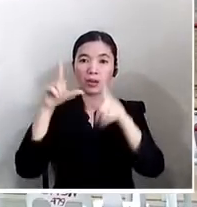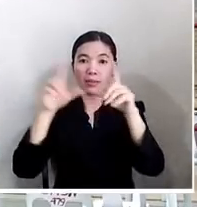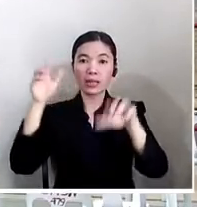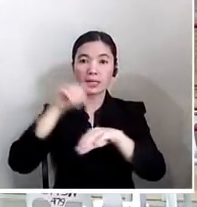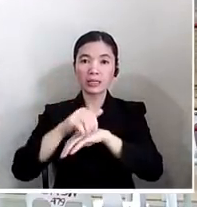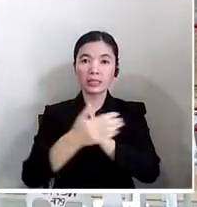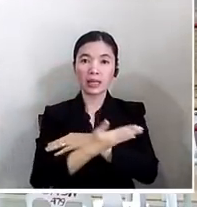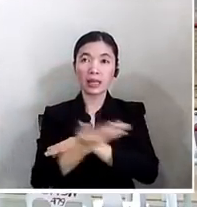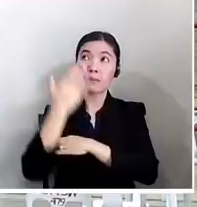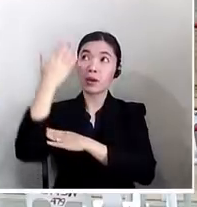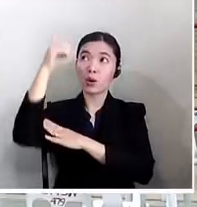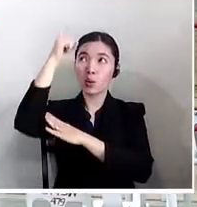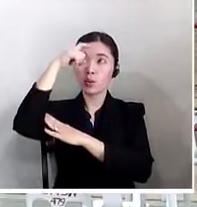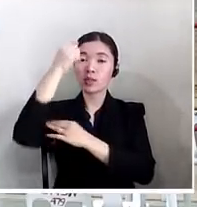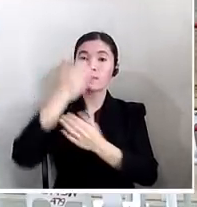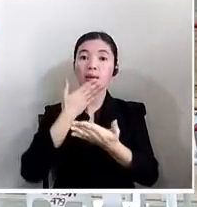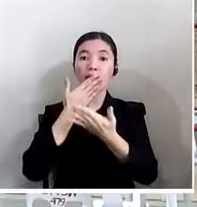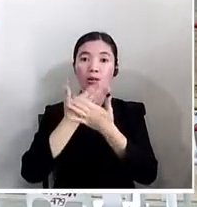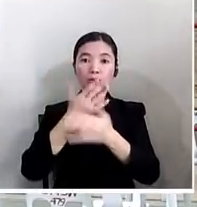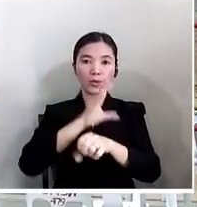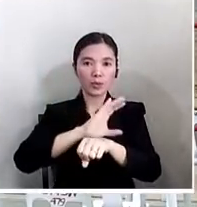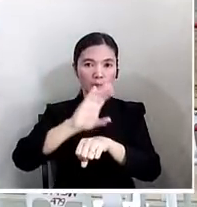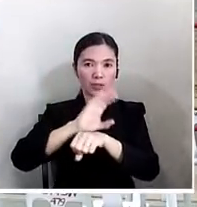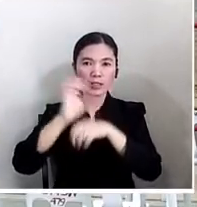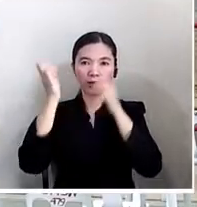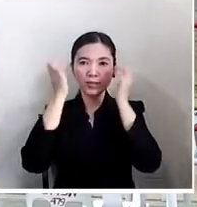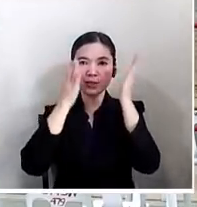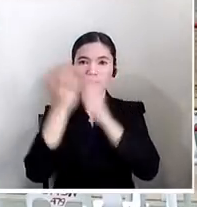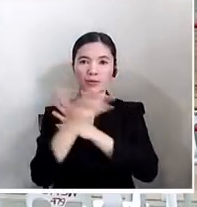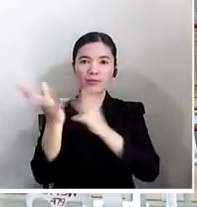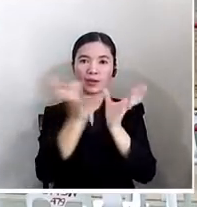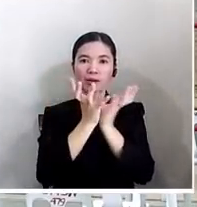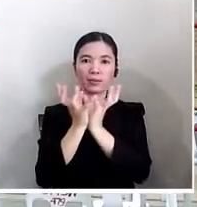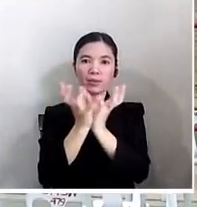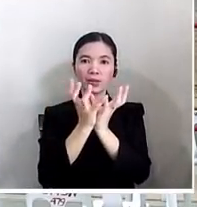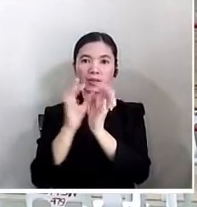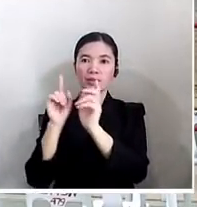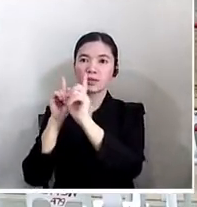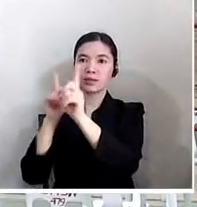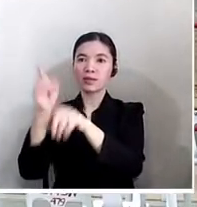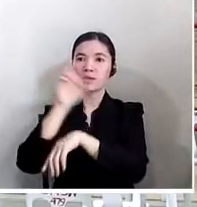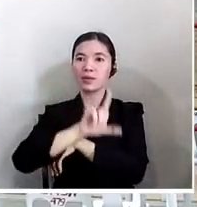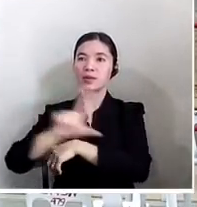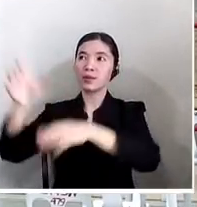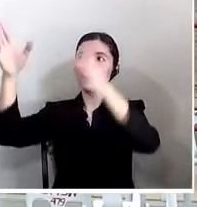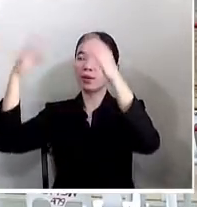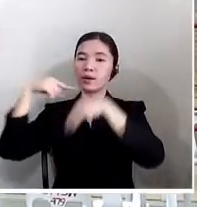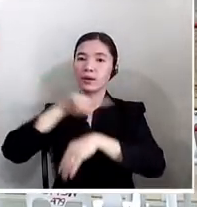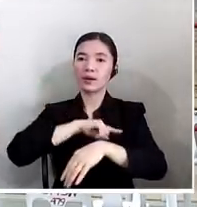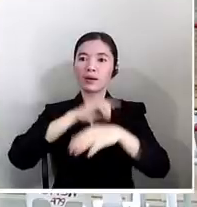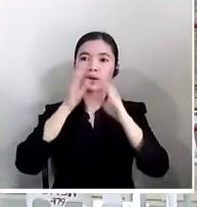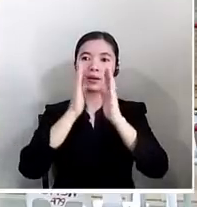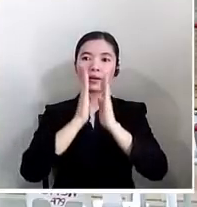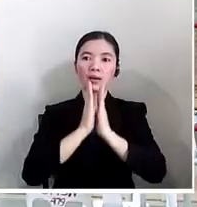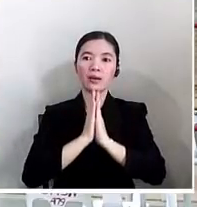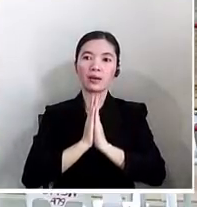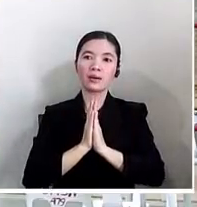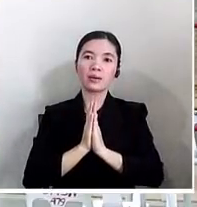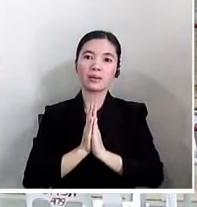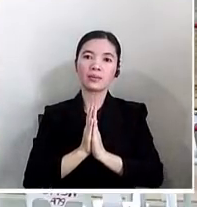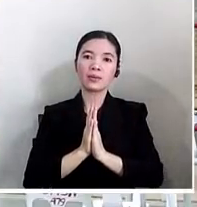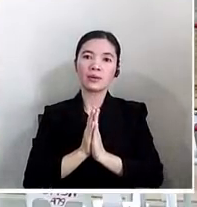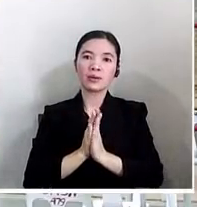and good counsel to serve their communities. Let us pray to the Lord. Lord, hear our